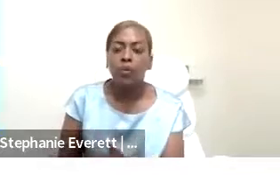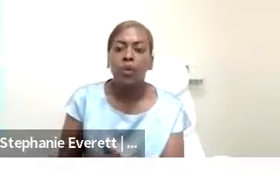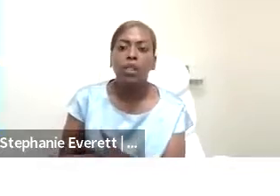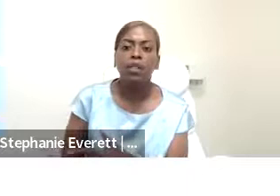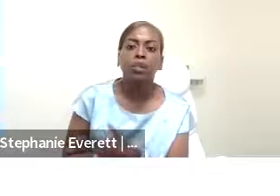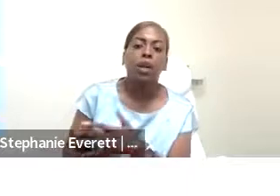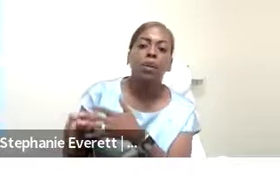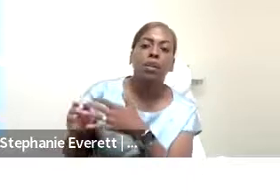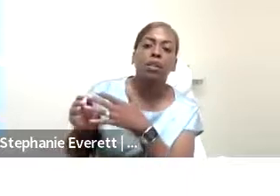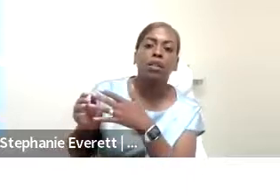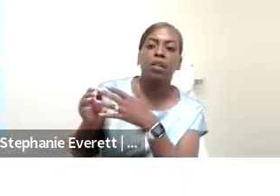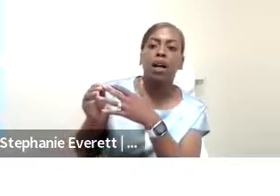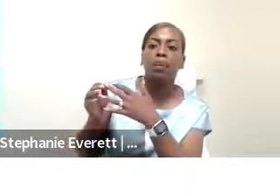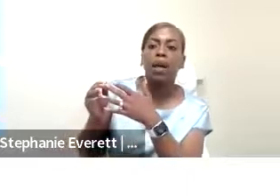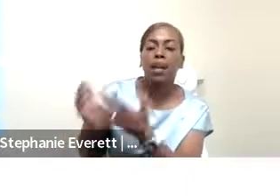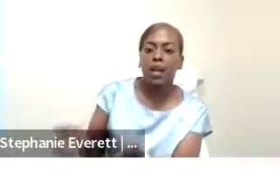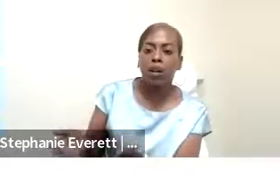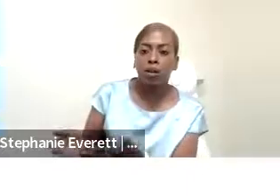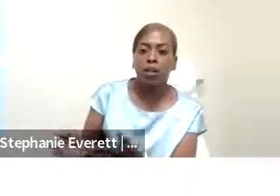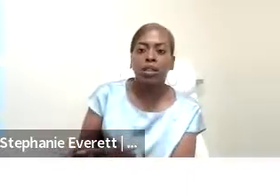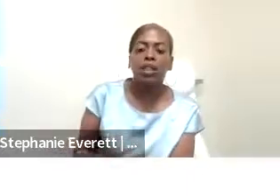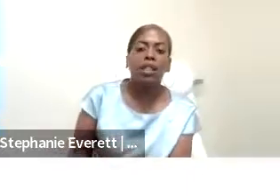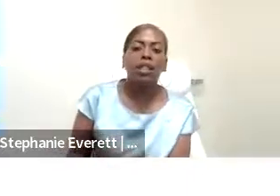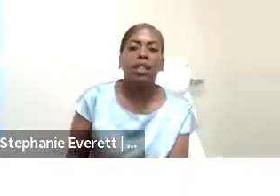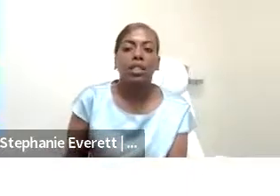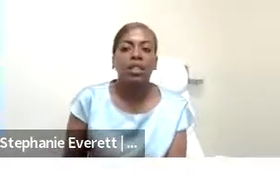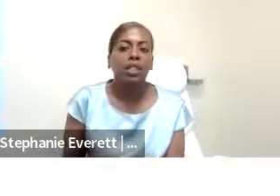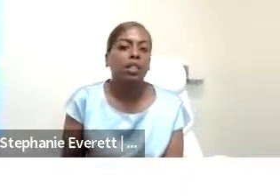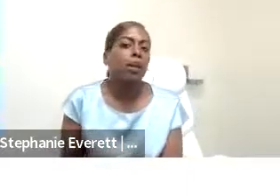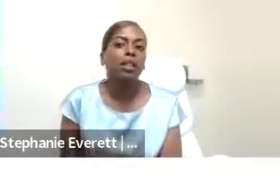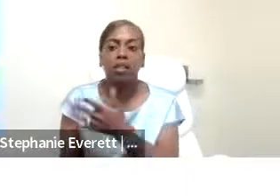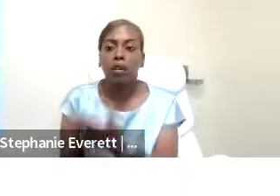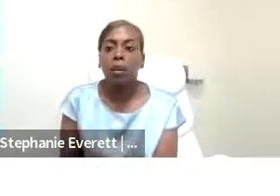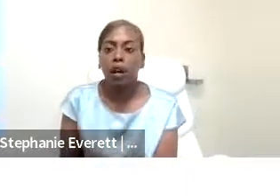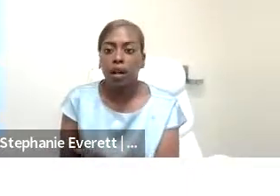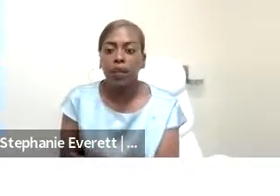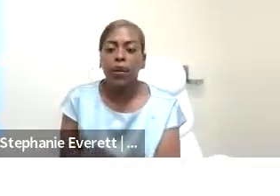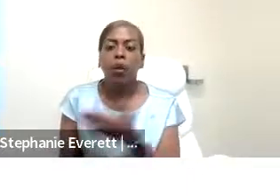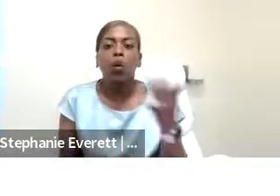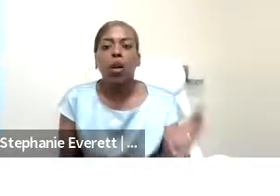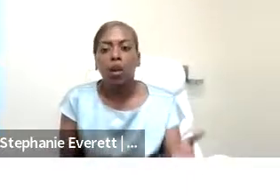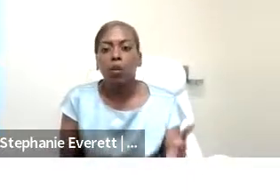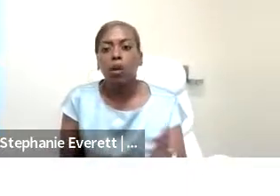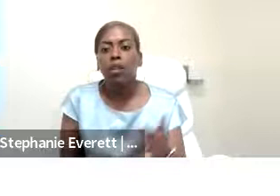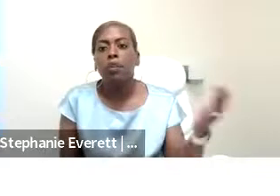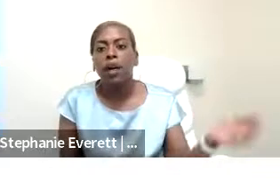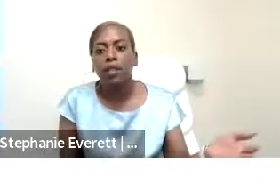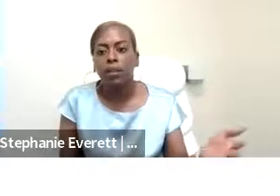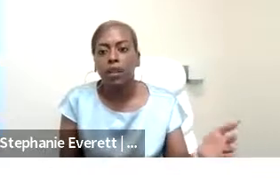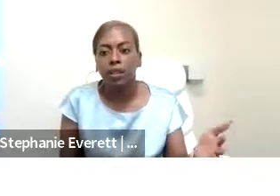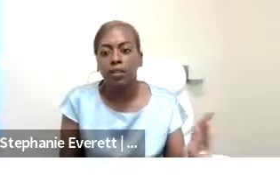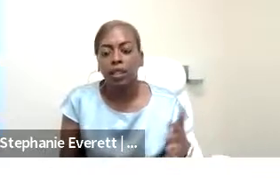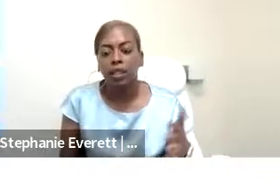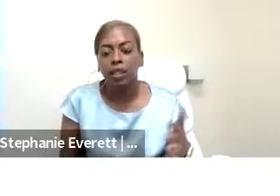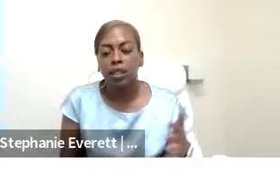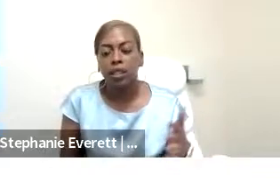whole if the police department at headquarters needs to change the policy around parking, working with